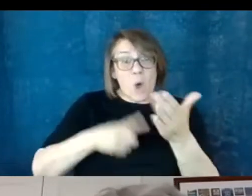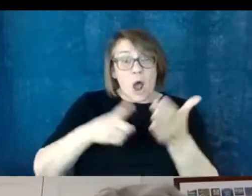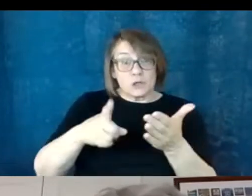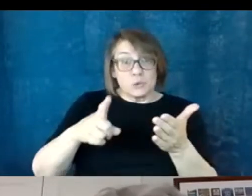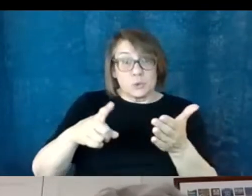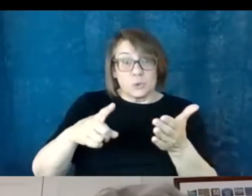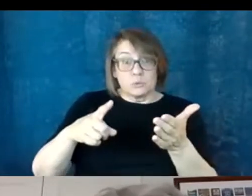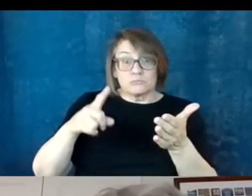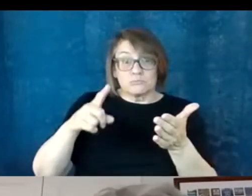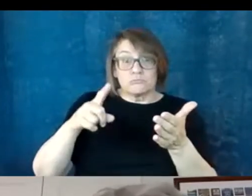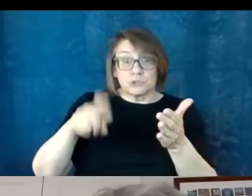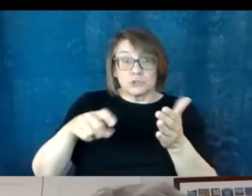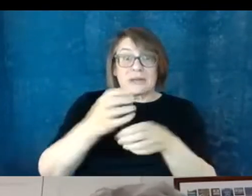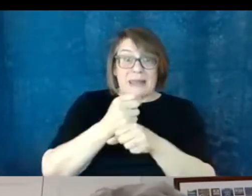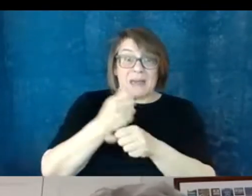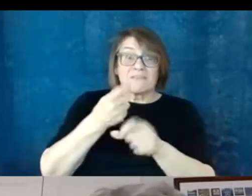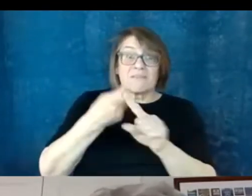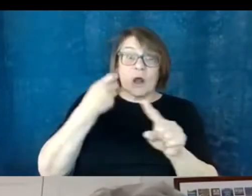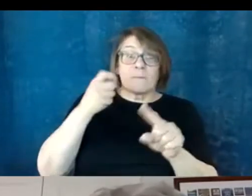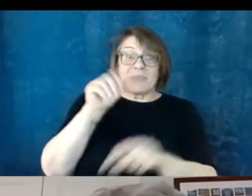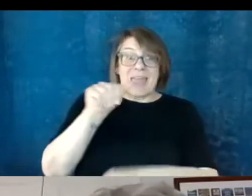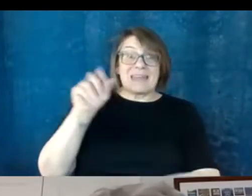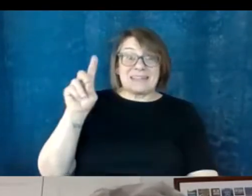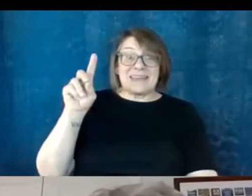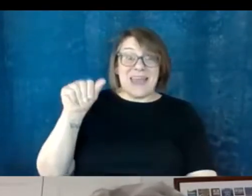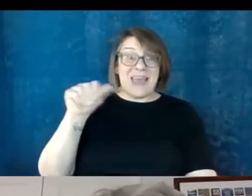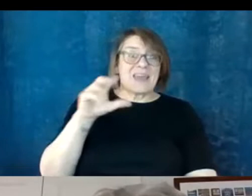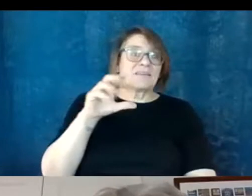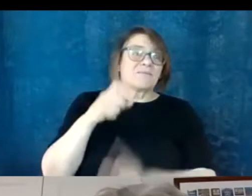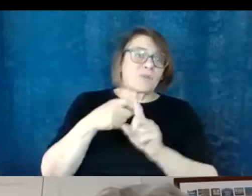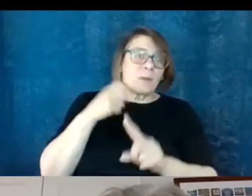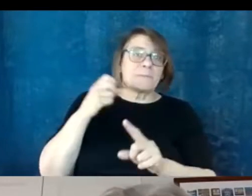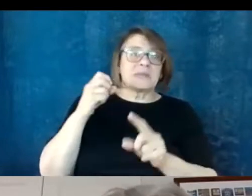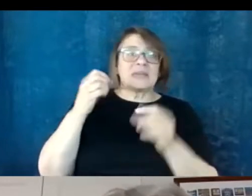to under the Individuals with Disabilities Education Act,